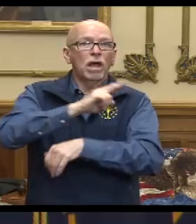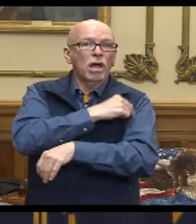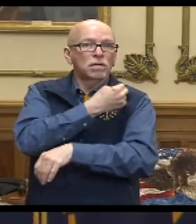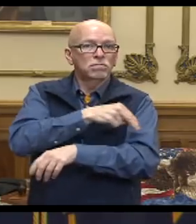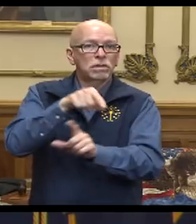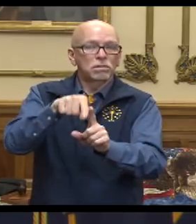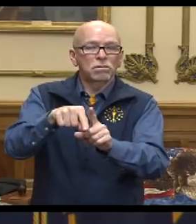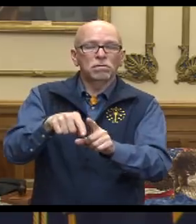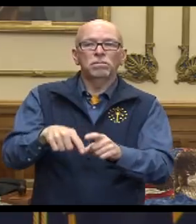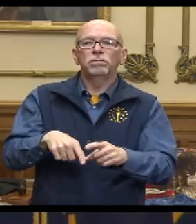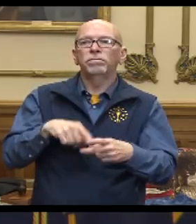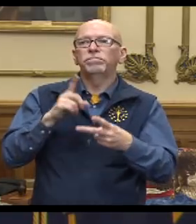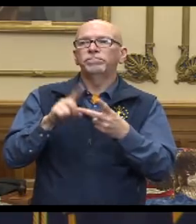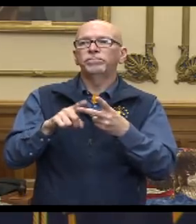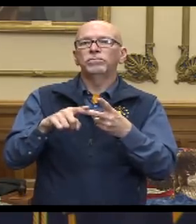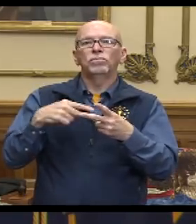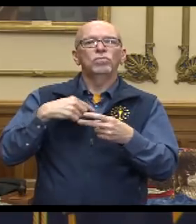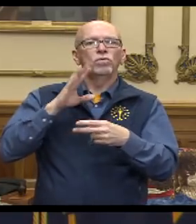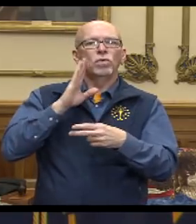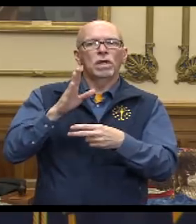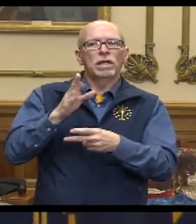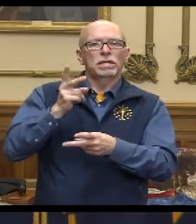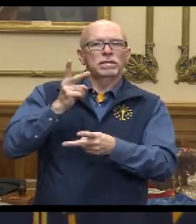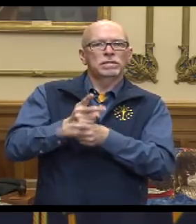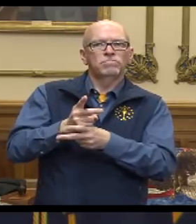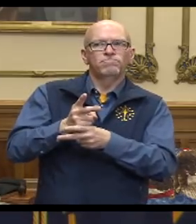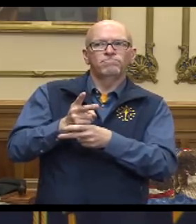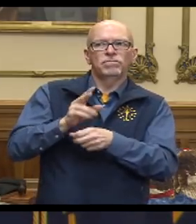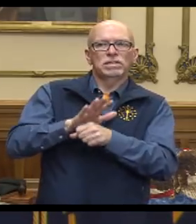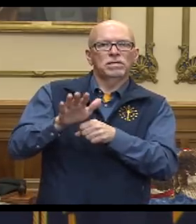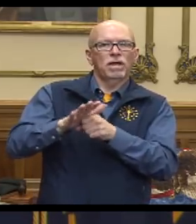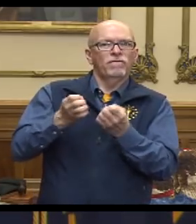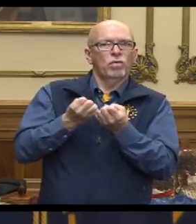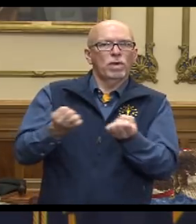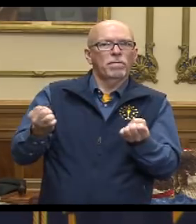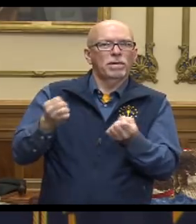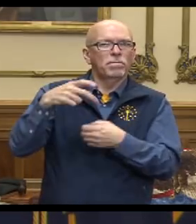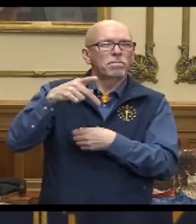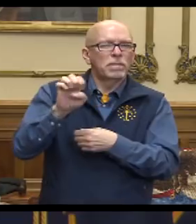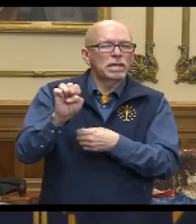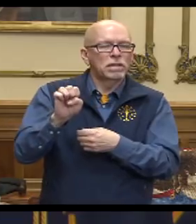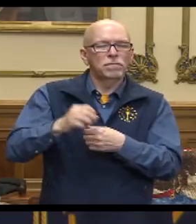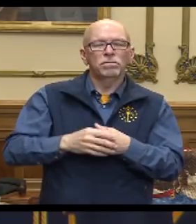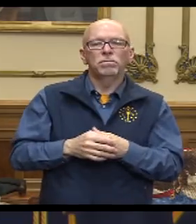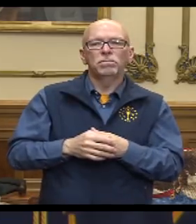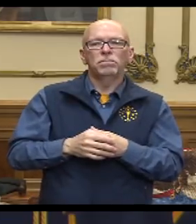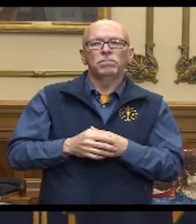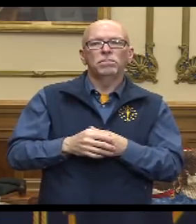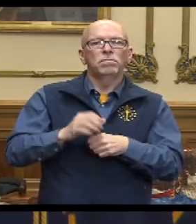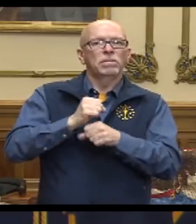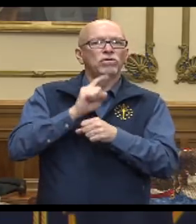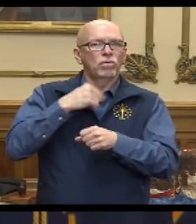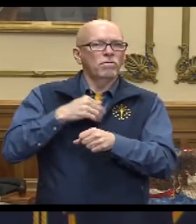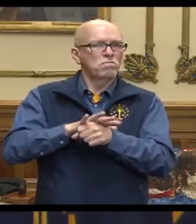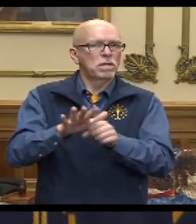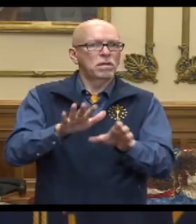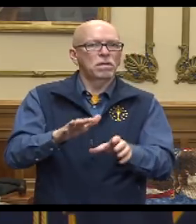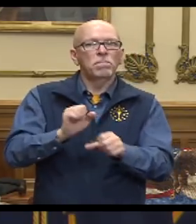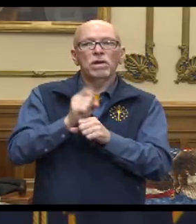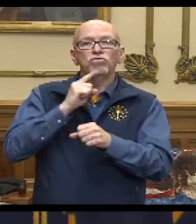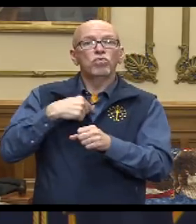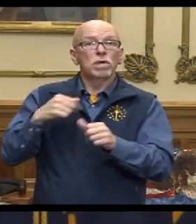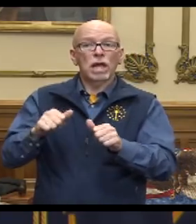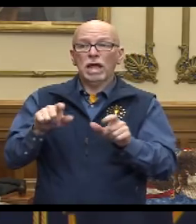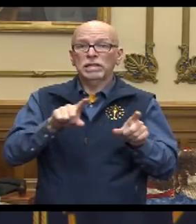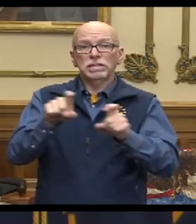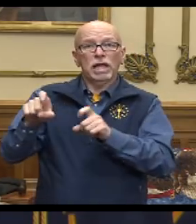diminishing, that we retain sufficient critical equipment, PPE, that we're able to test all citizens